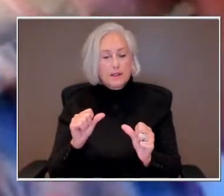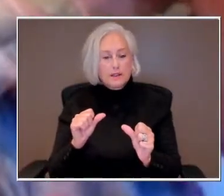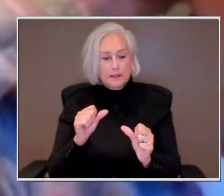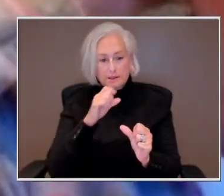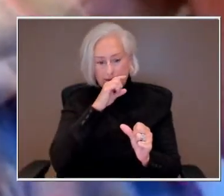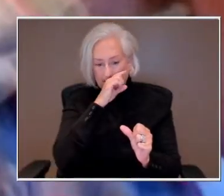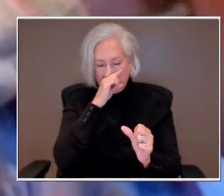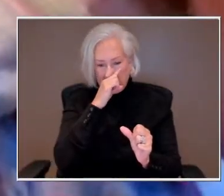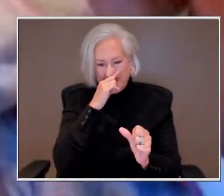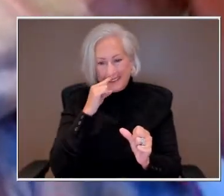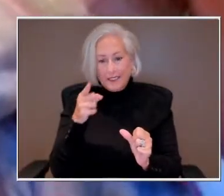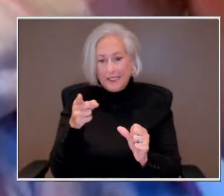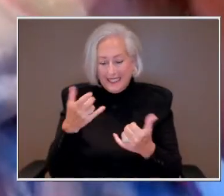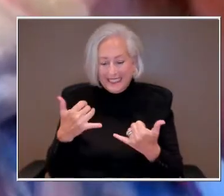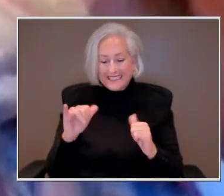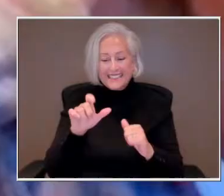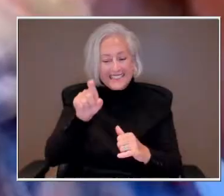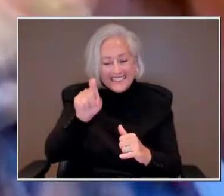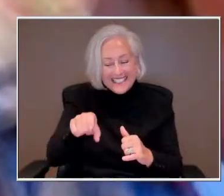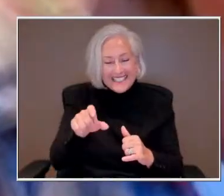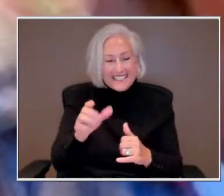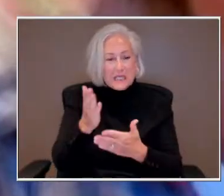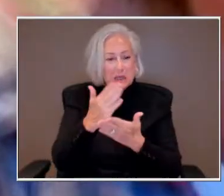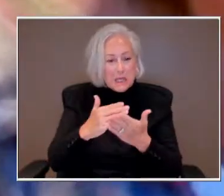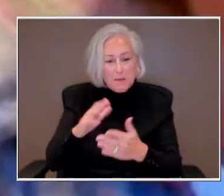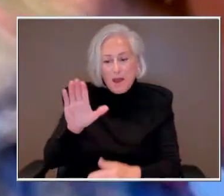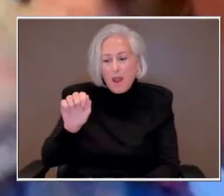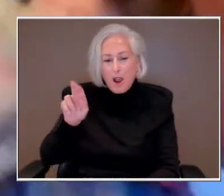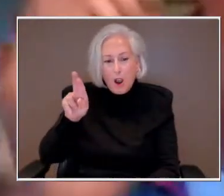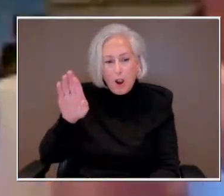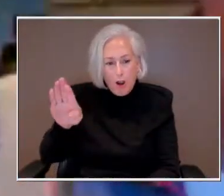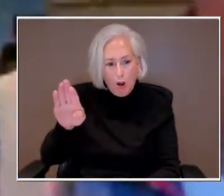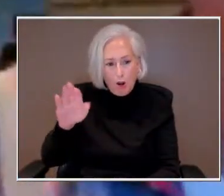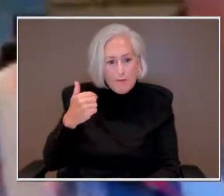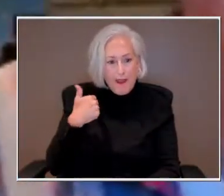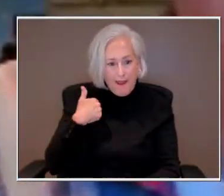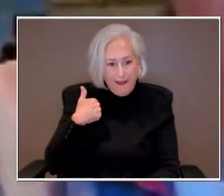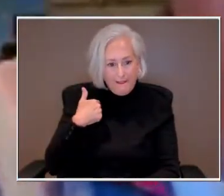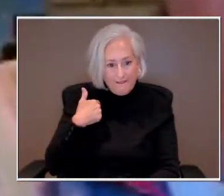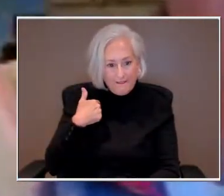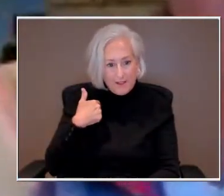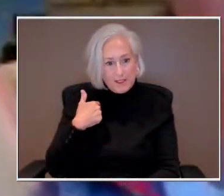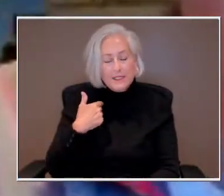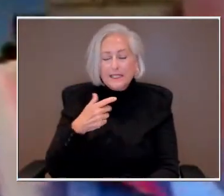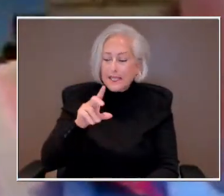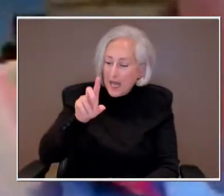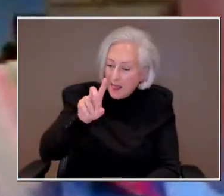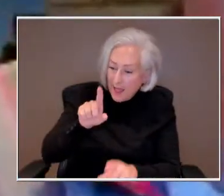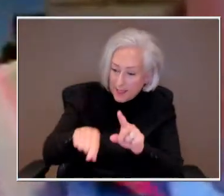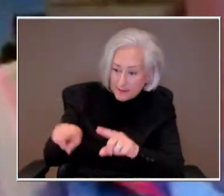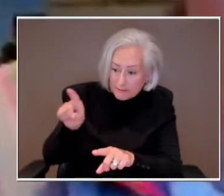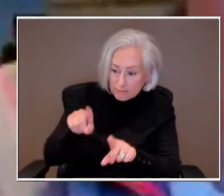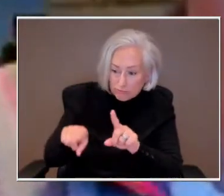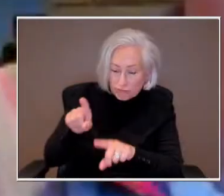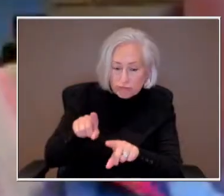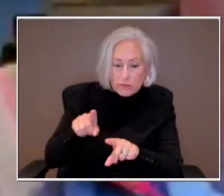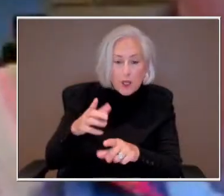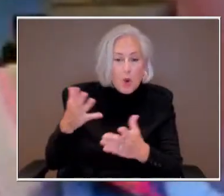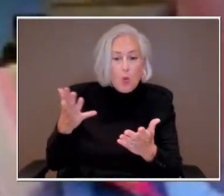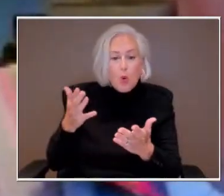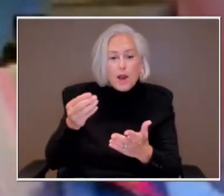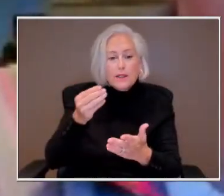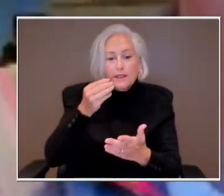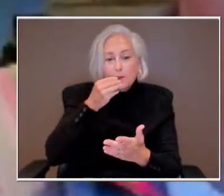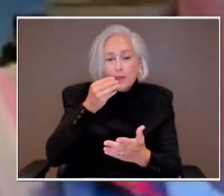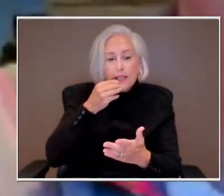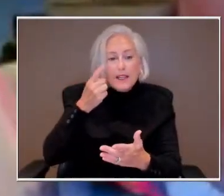still has to have carbohydrates, like I check in with him what he's had for lunch. And if he's had a heavy carb lunch, then I won't have